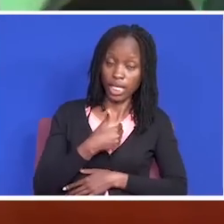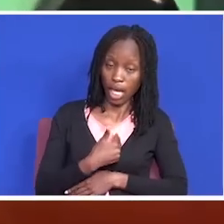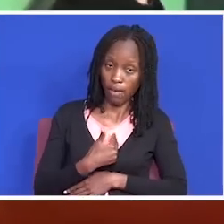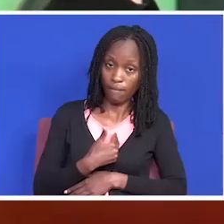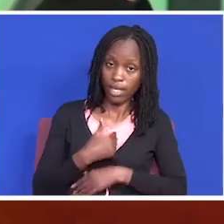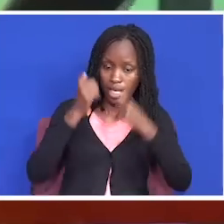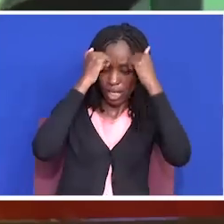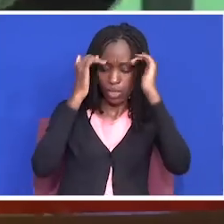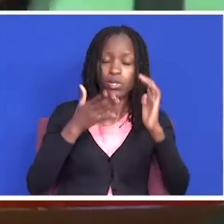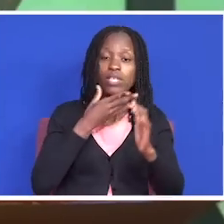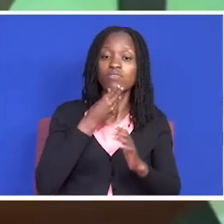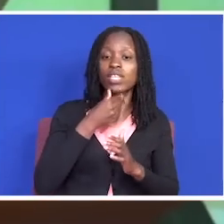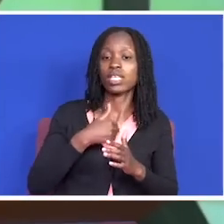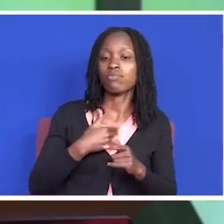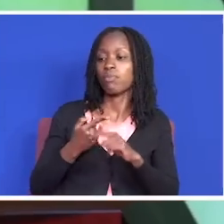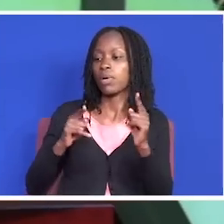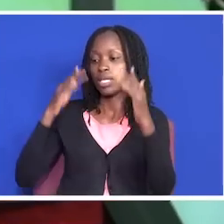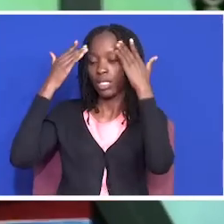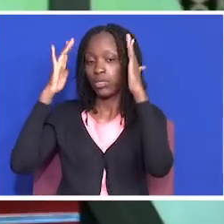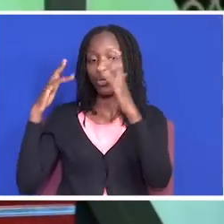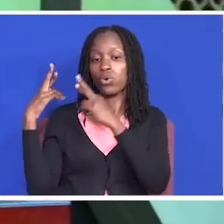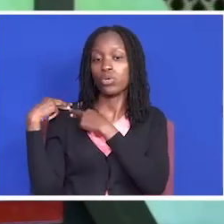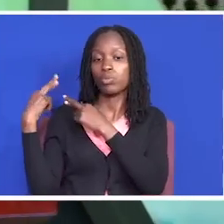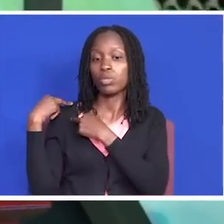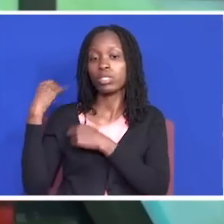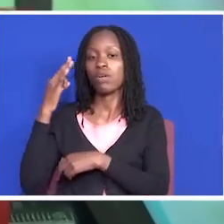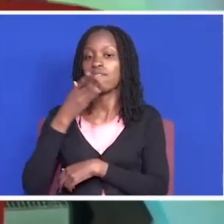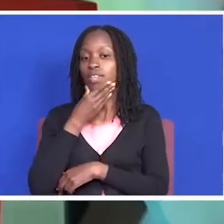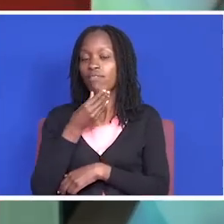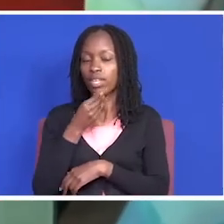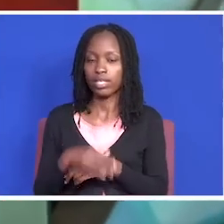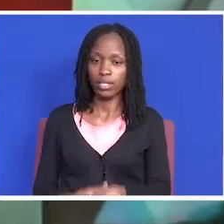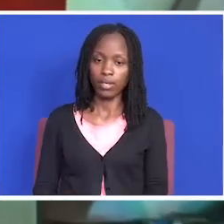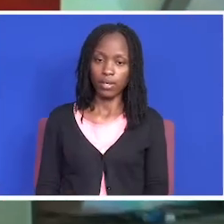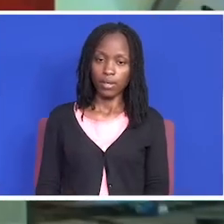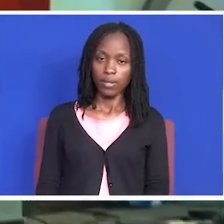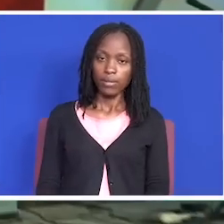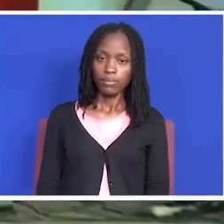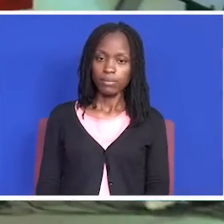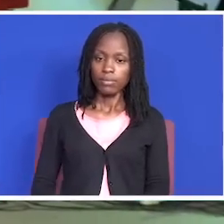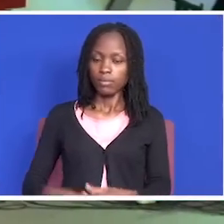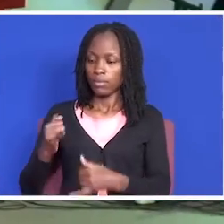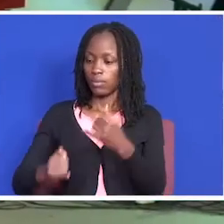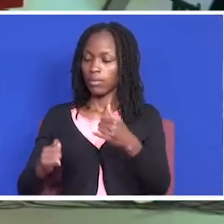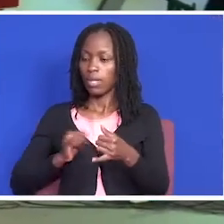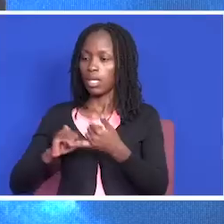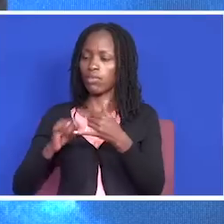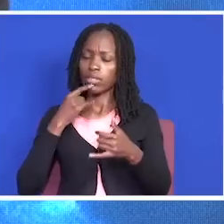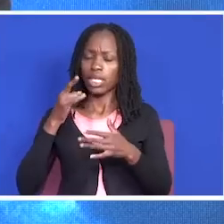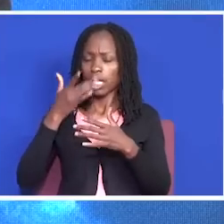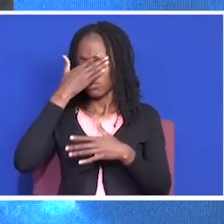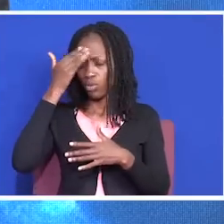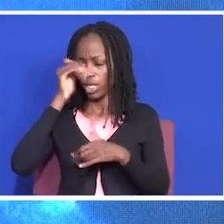they have fathers, where the fathers, which role do they play? So she finally said, okay, let's forget about